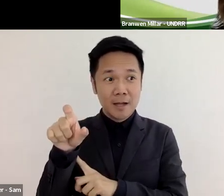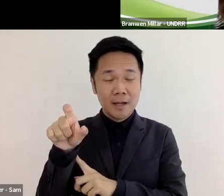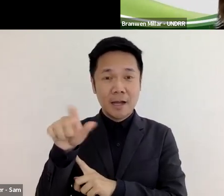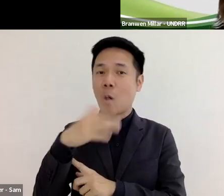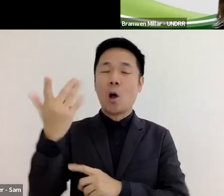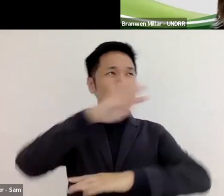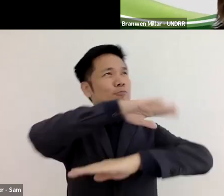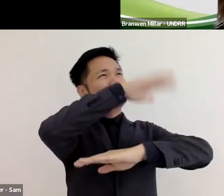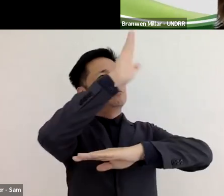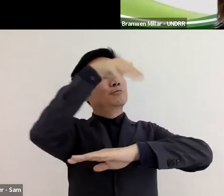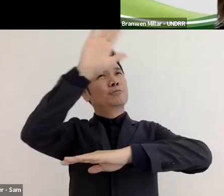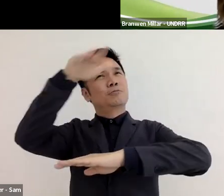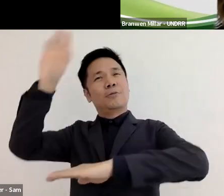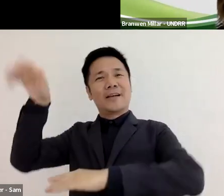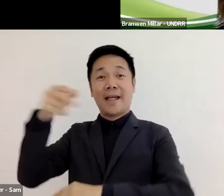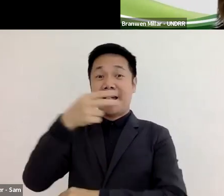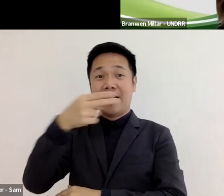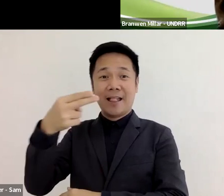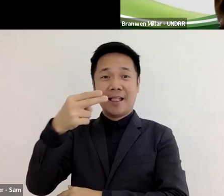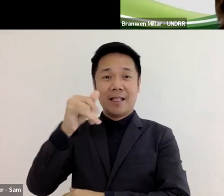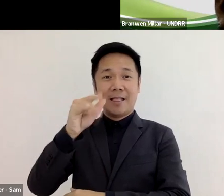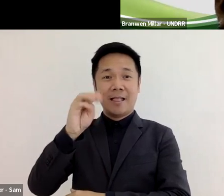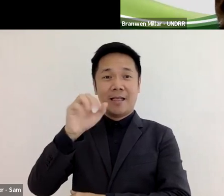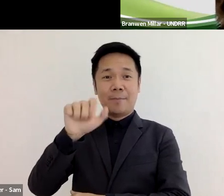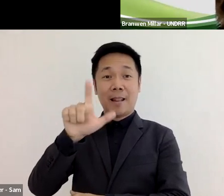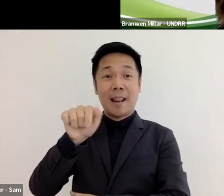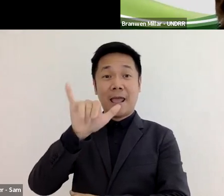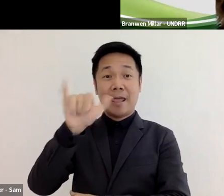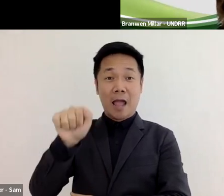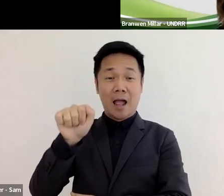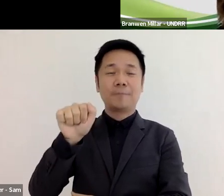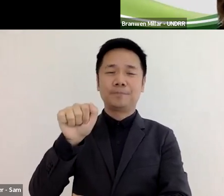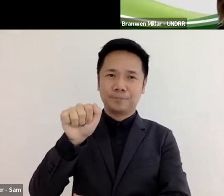Himalayas, which is very vulnerable